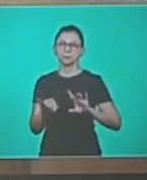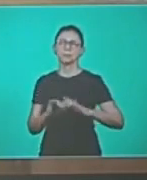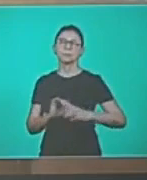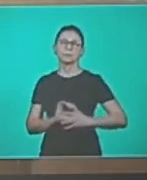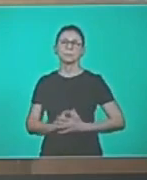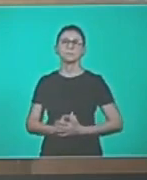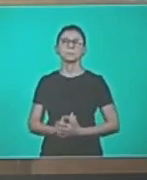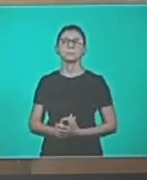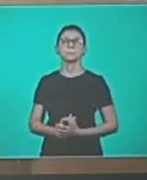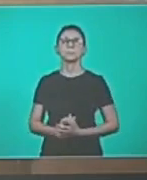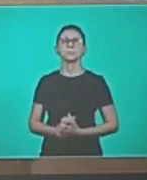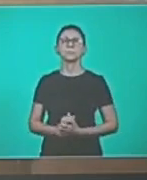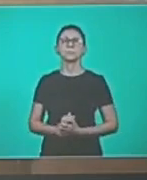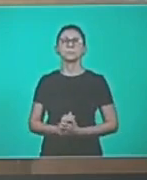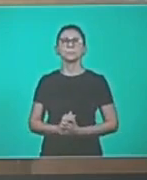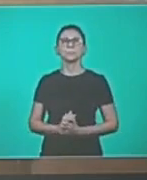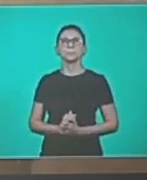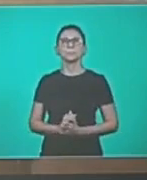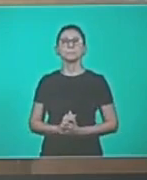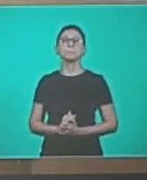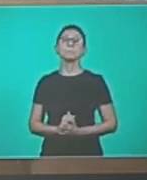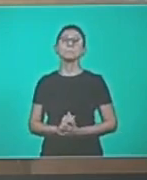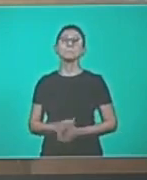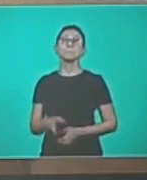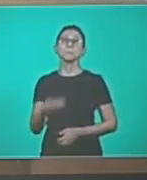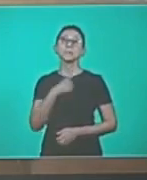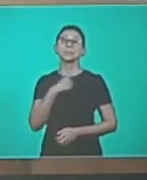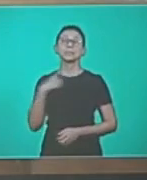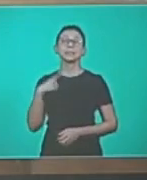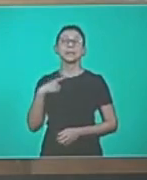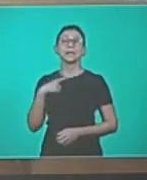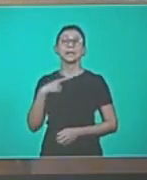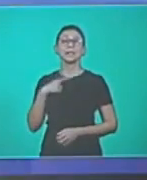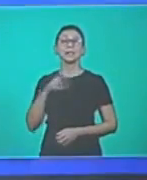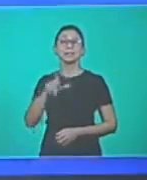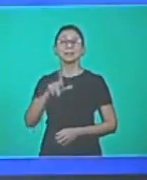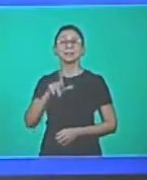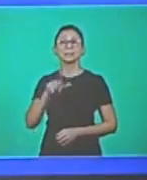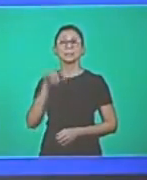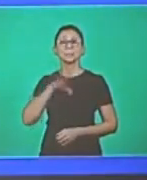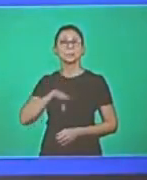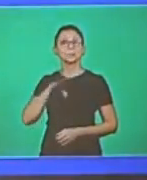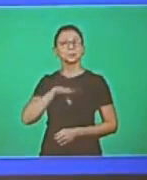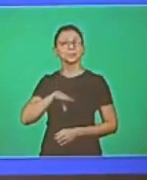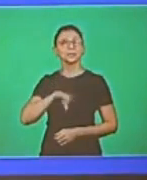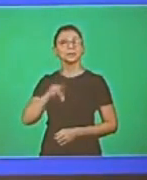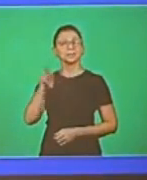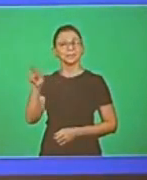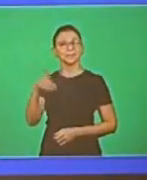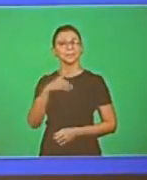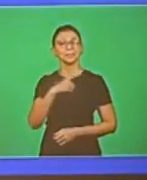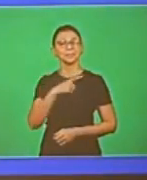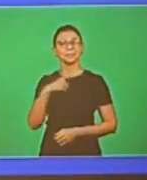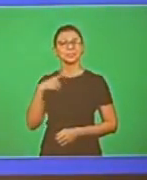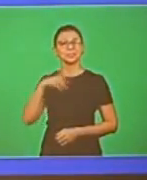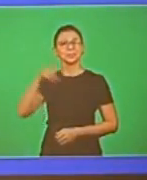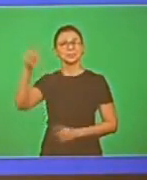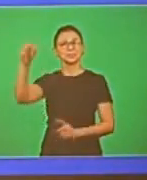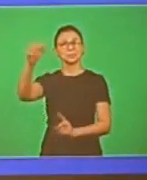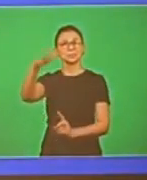world, work abroad. We have deacons being raised in Lisbon,